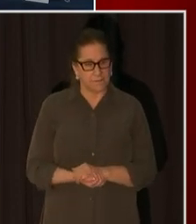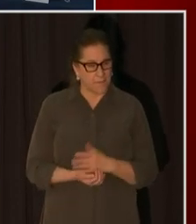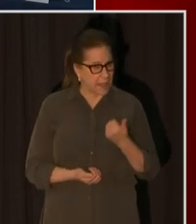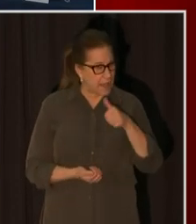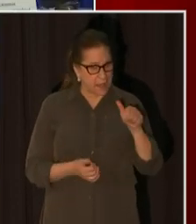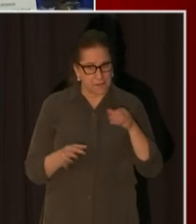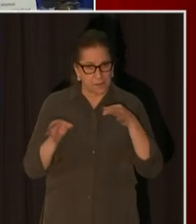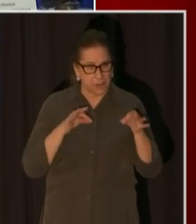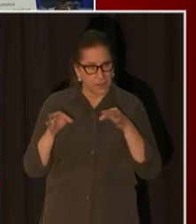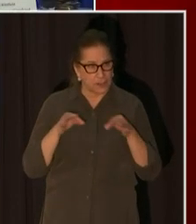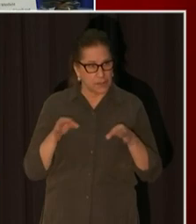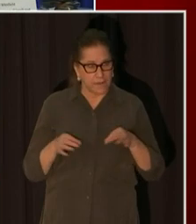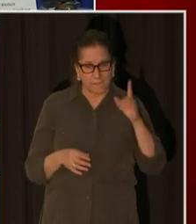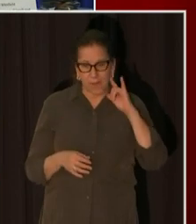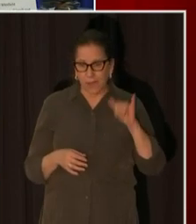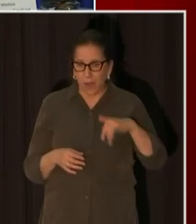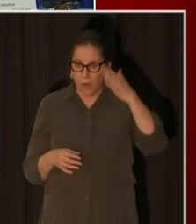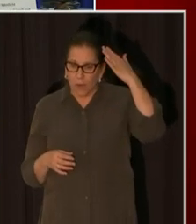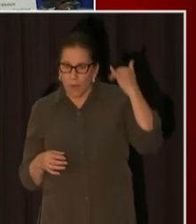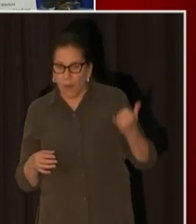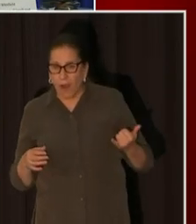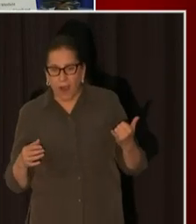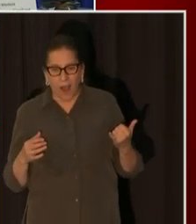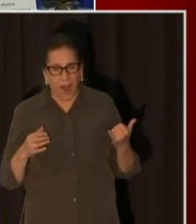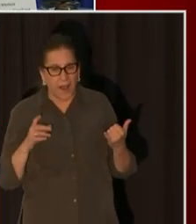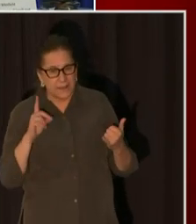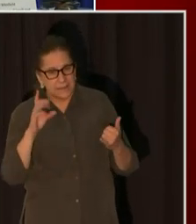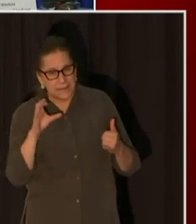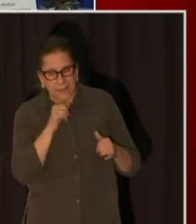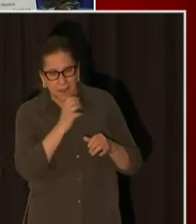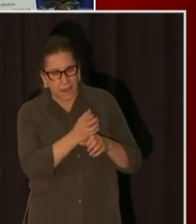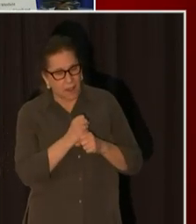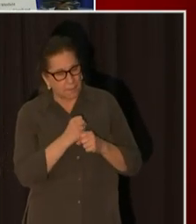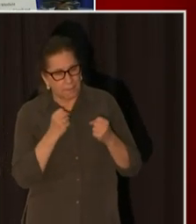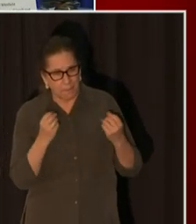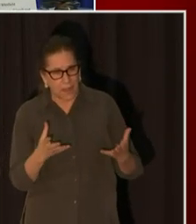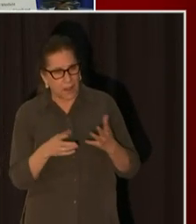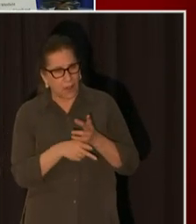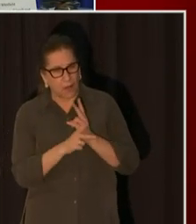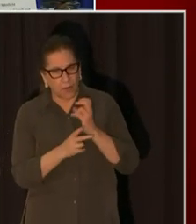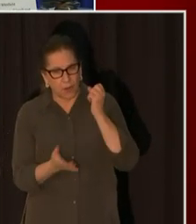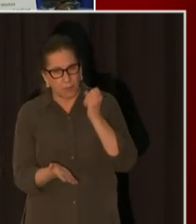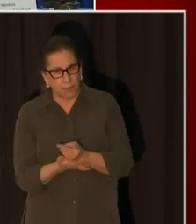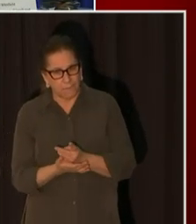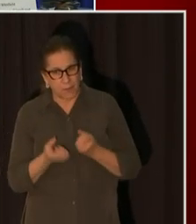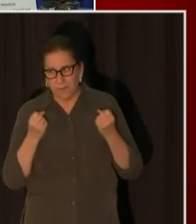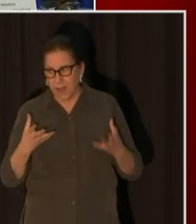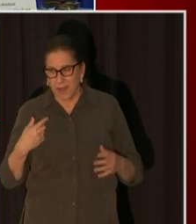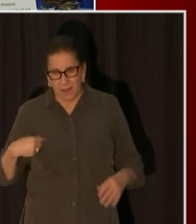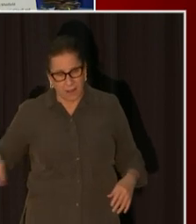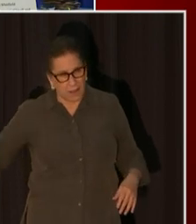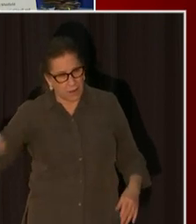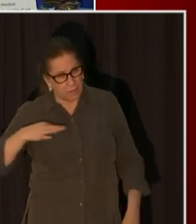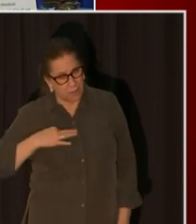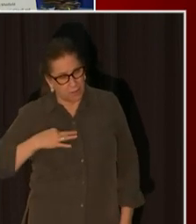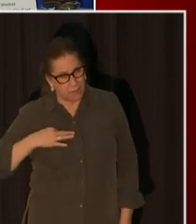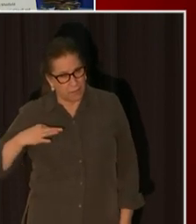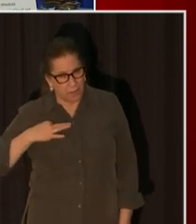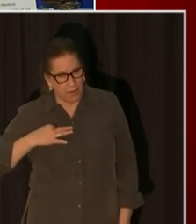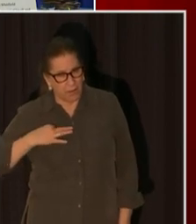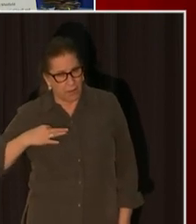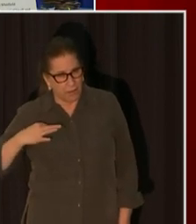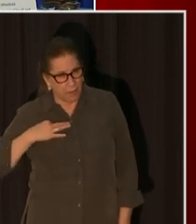So I can get very wonky about some things, but at the heart of it, we're going to